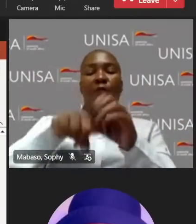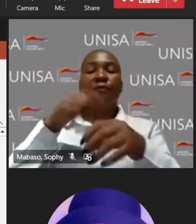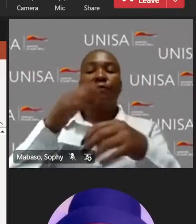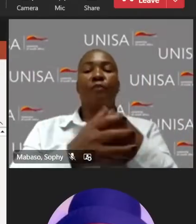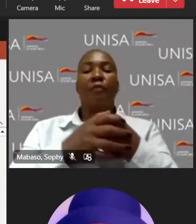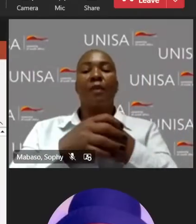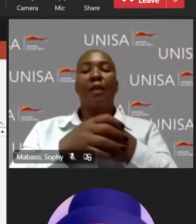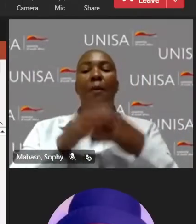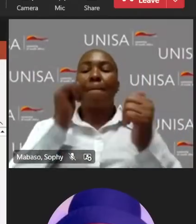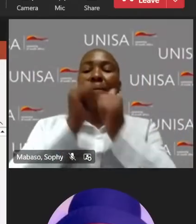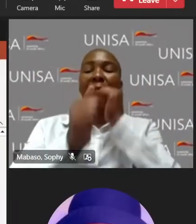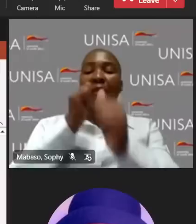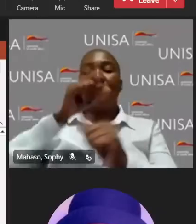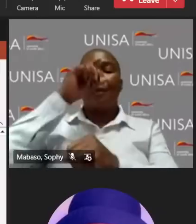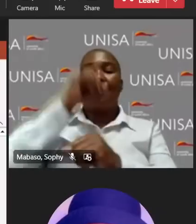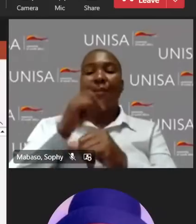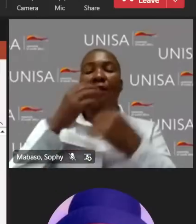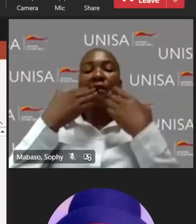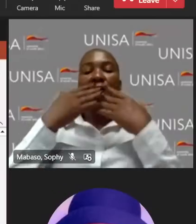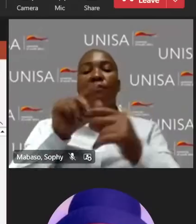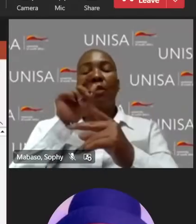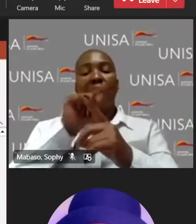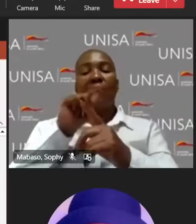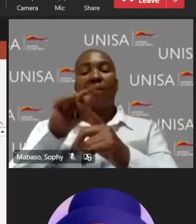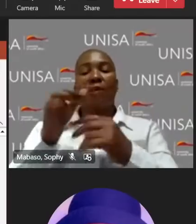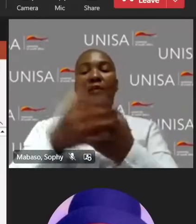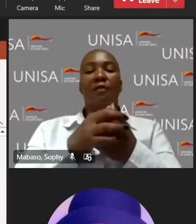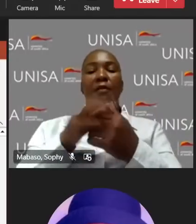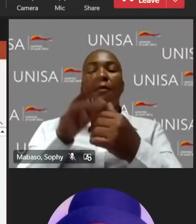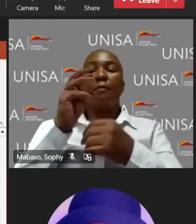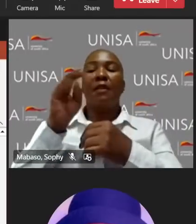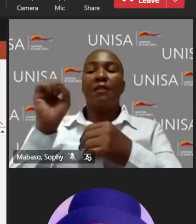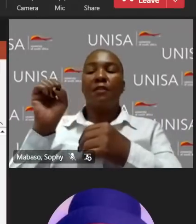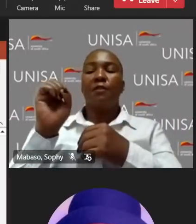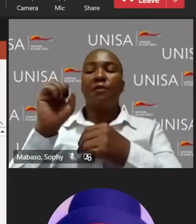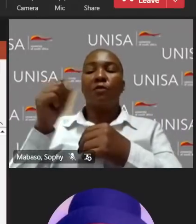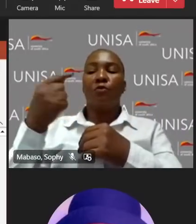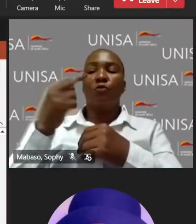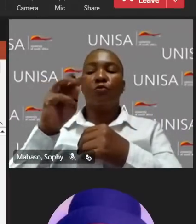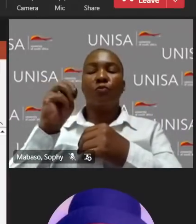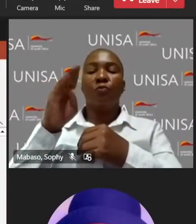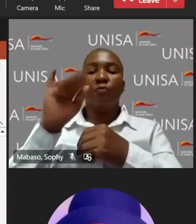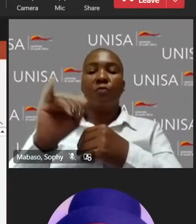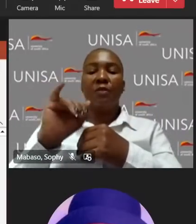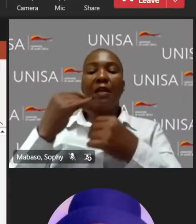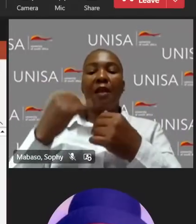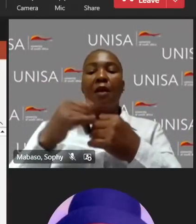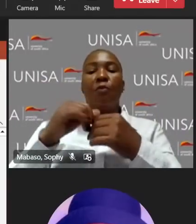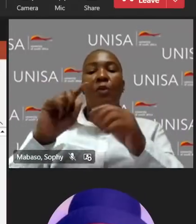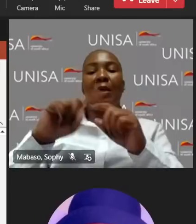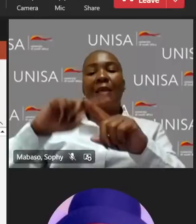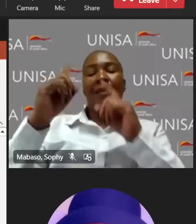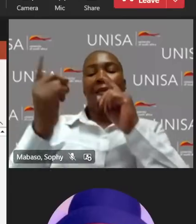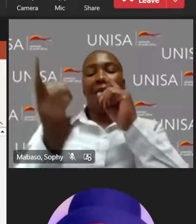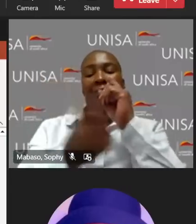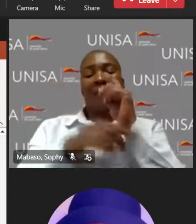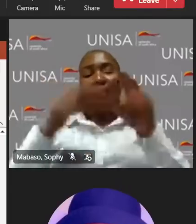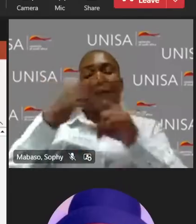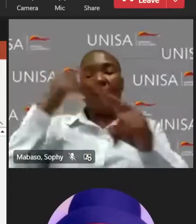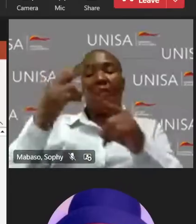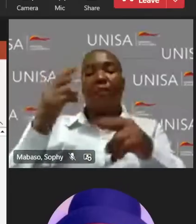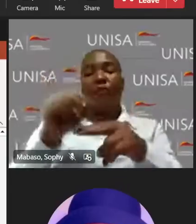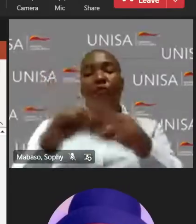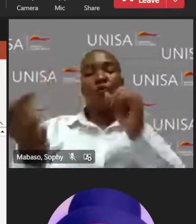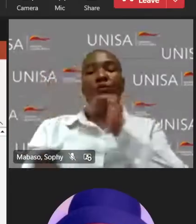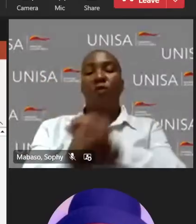and gentlemen, thank you for that, Ms. Gumbi. And ladies and gentlemen, we are at the end of today's session. And I want